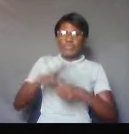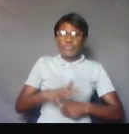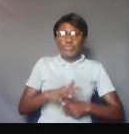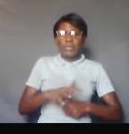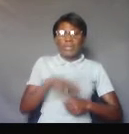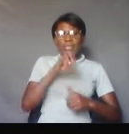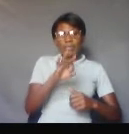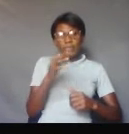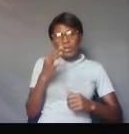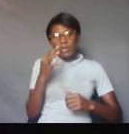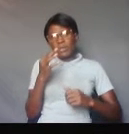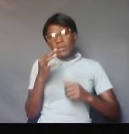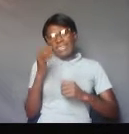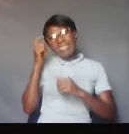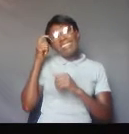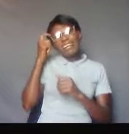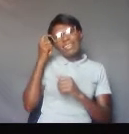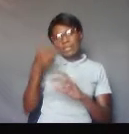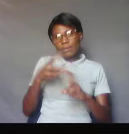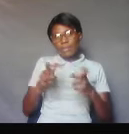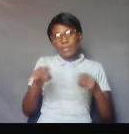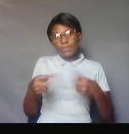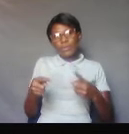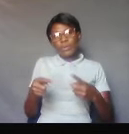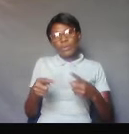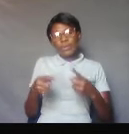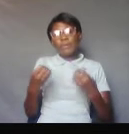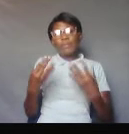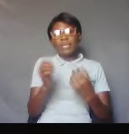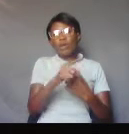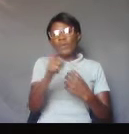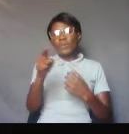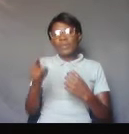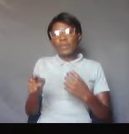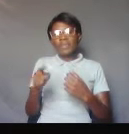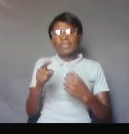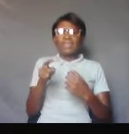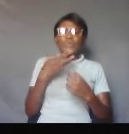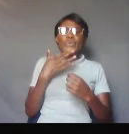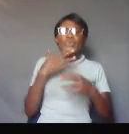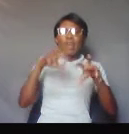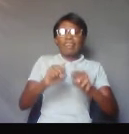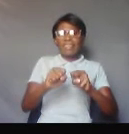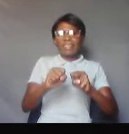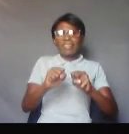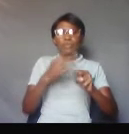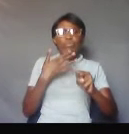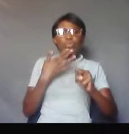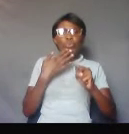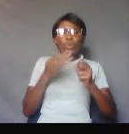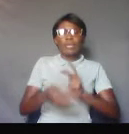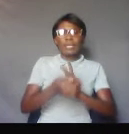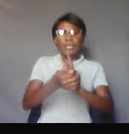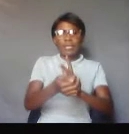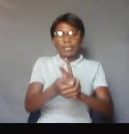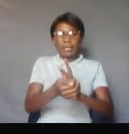And when we think about the issue of disability, I think most of us would say that the dominant mode of interpretation